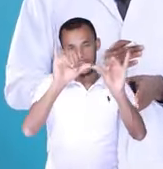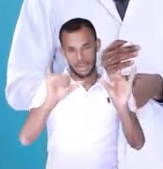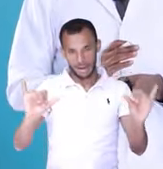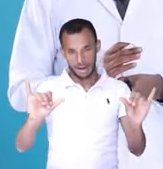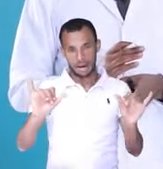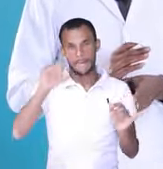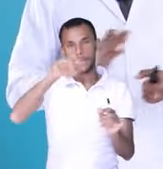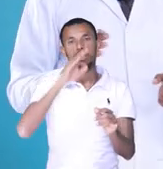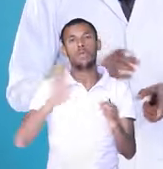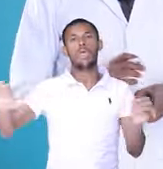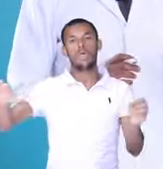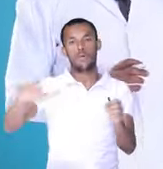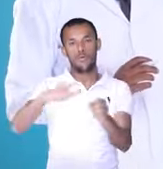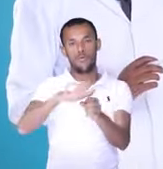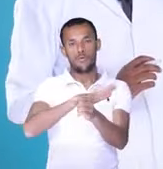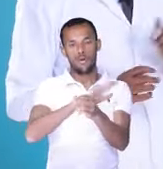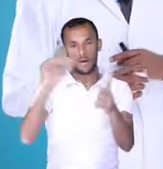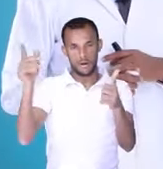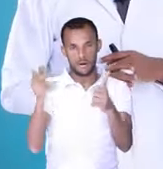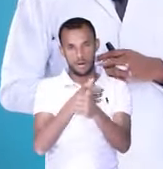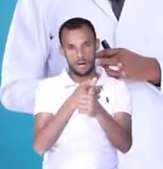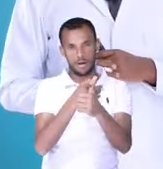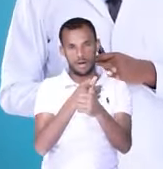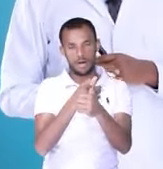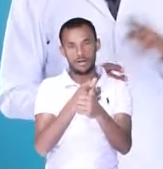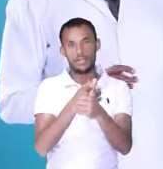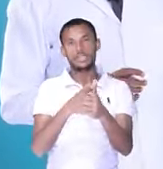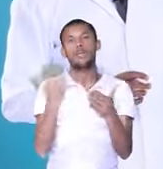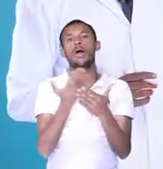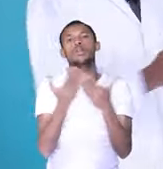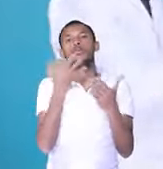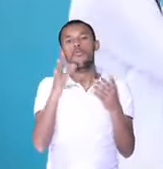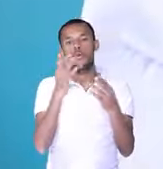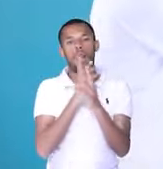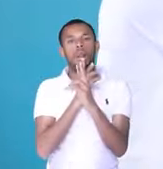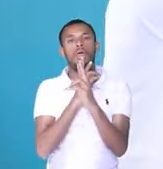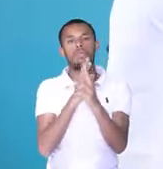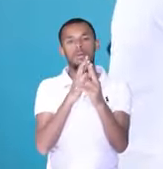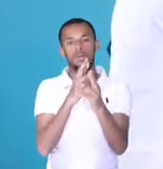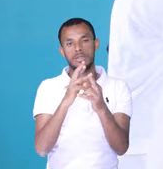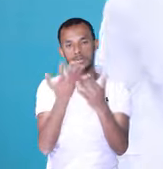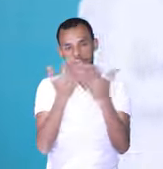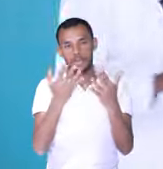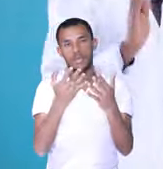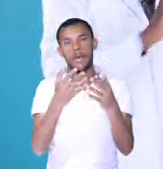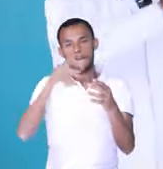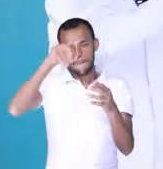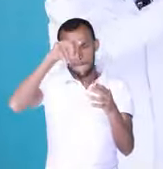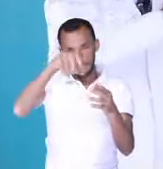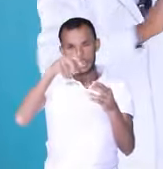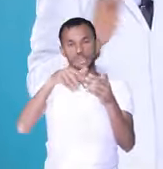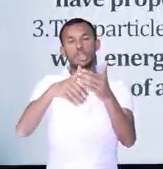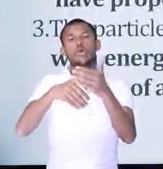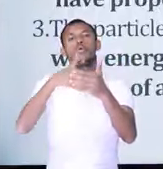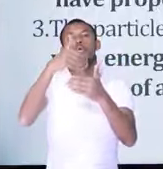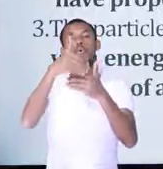be fulfilled or satisfied. 1, the particles of the reactant species must collide. The reactant must